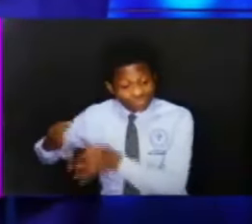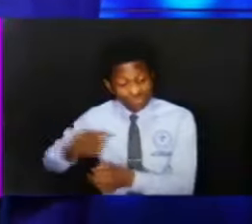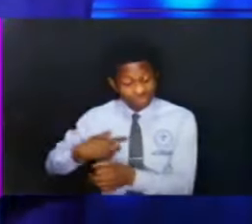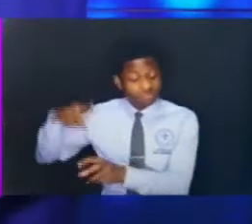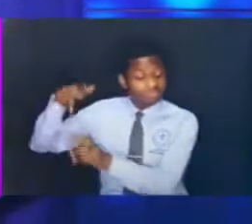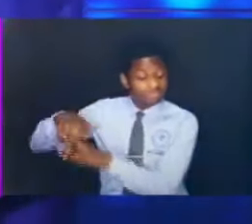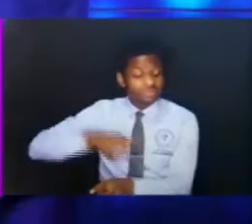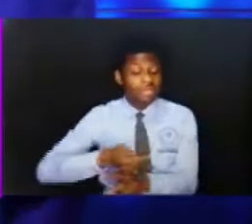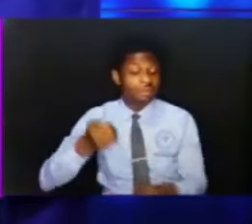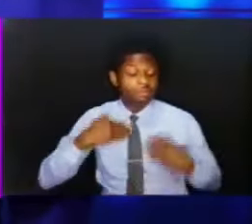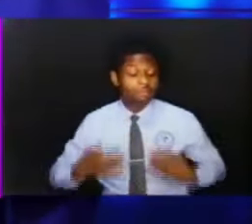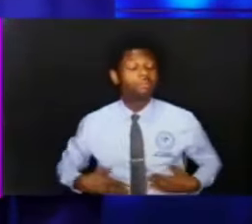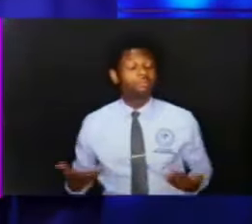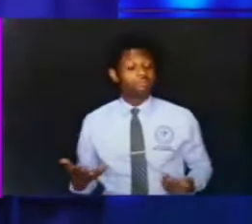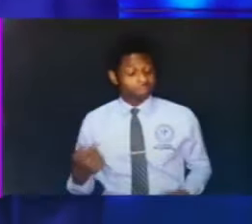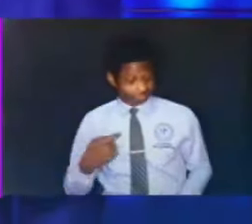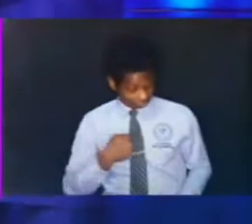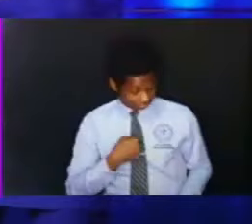cheated anybody